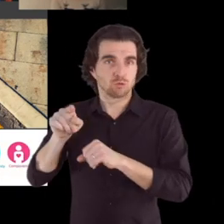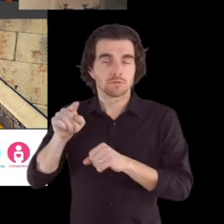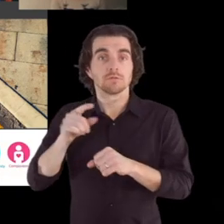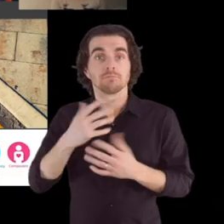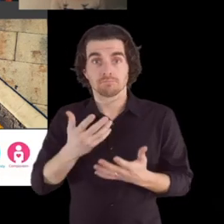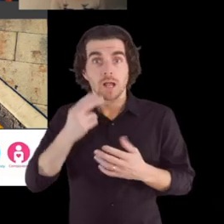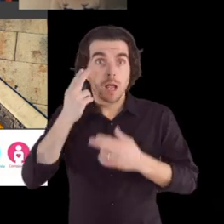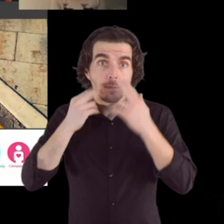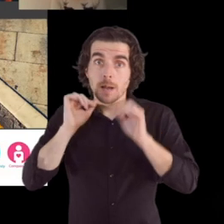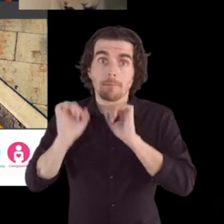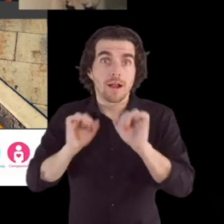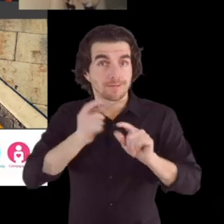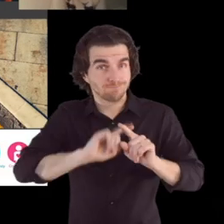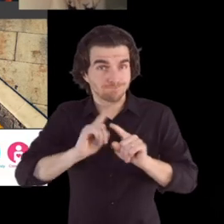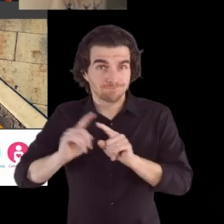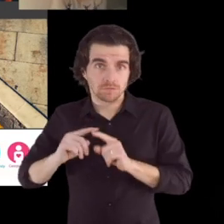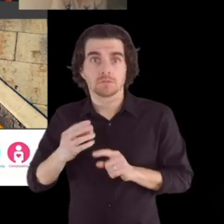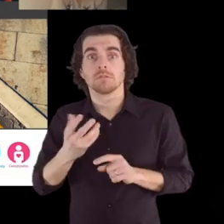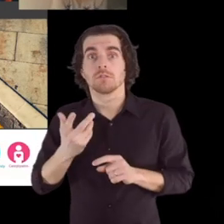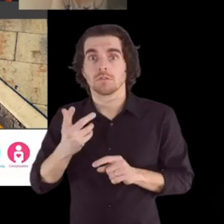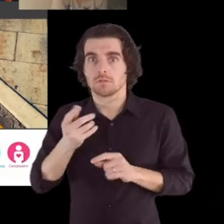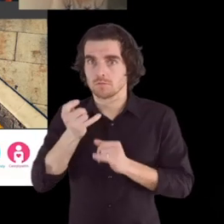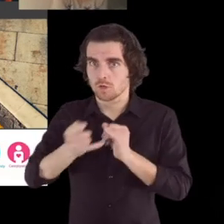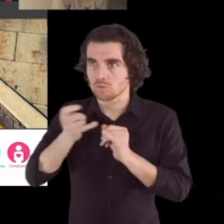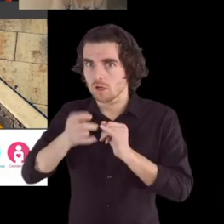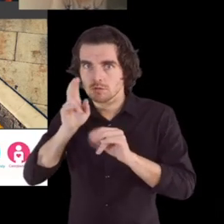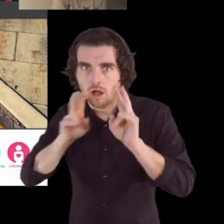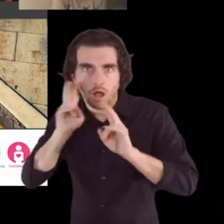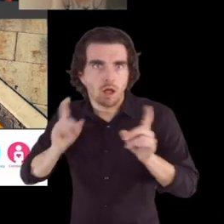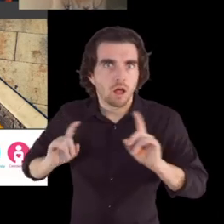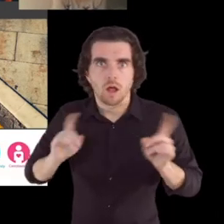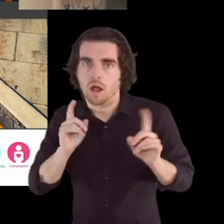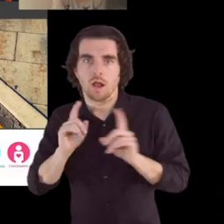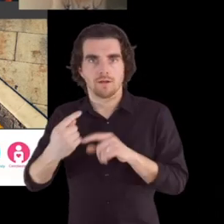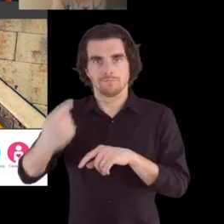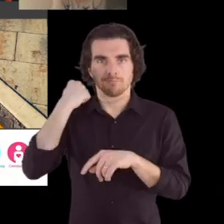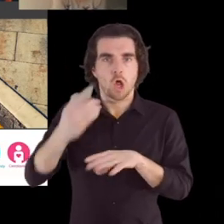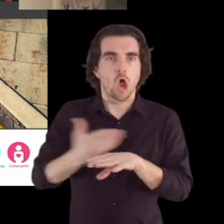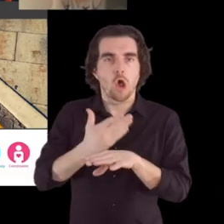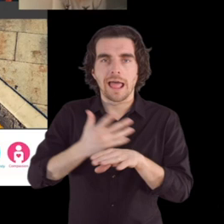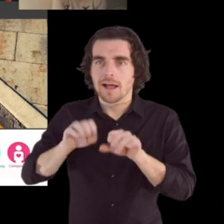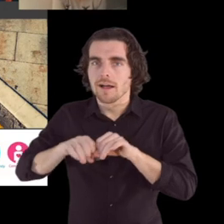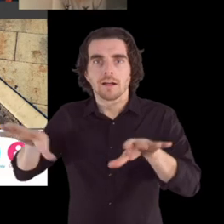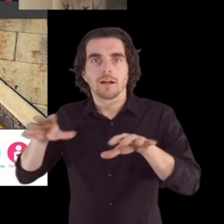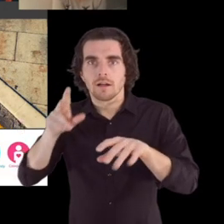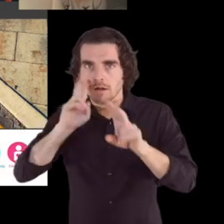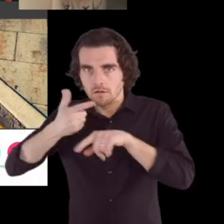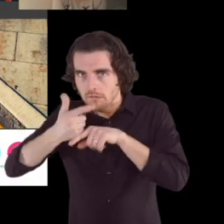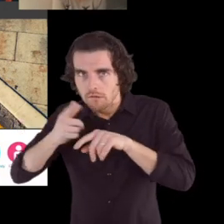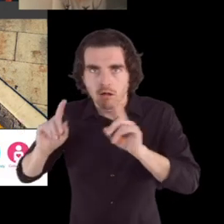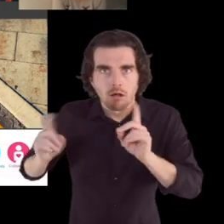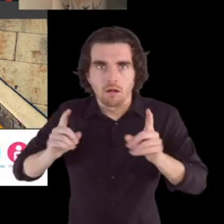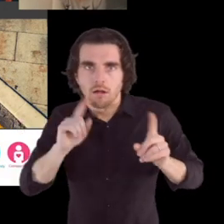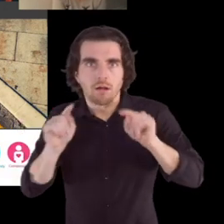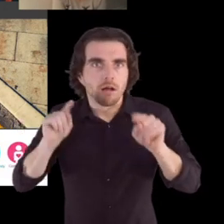So again, people have talked about increased camaraderie and a sense of rising to the challenge, certainly in those early stages. What we also